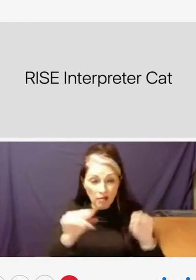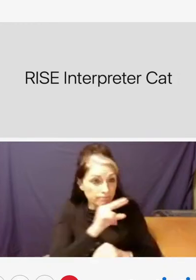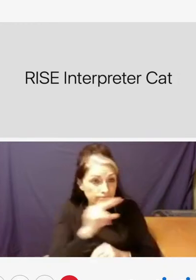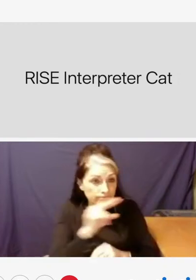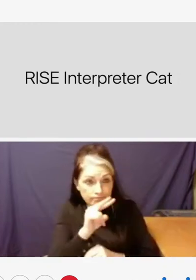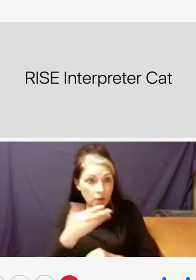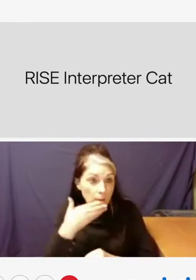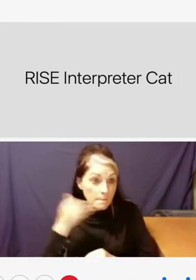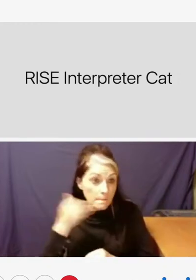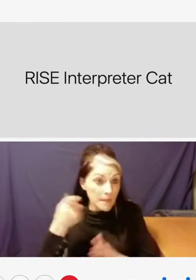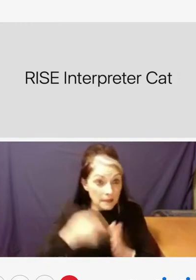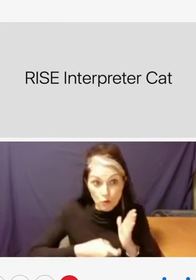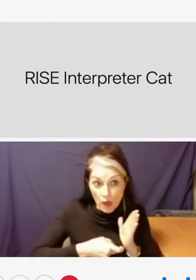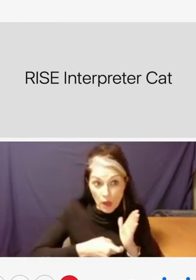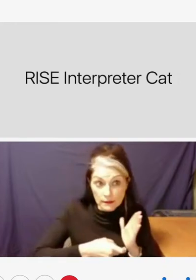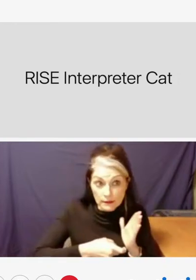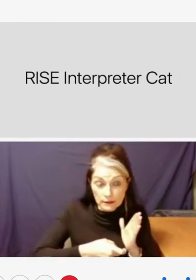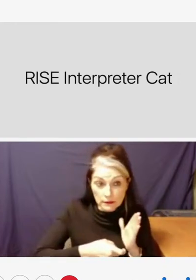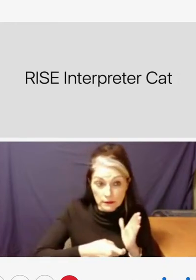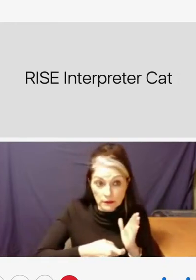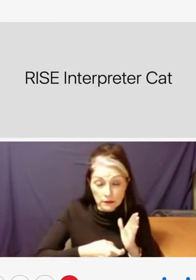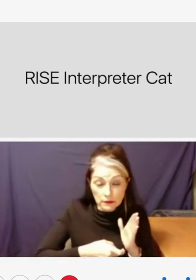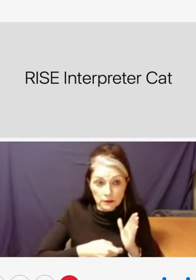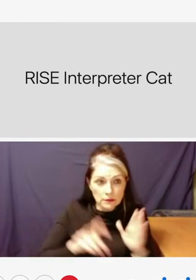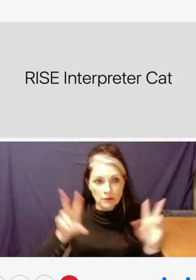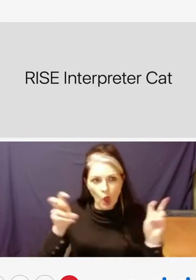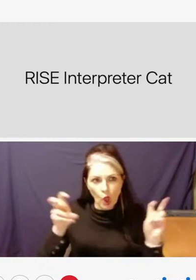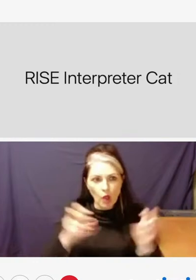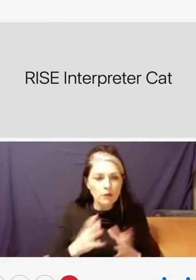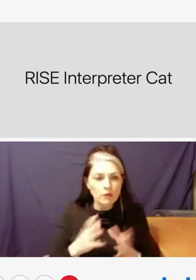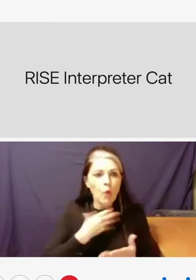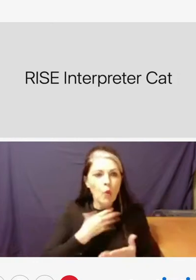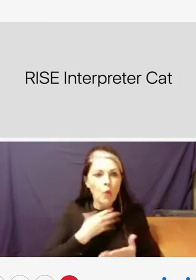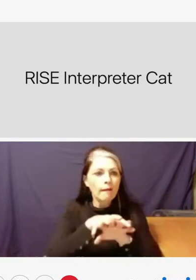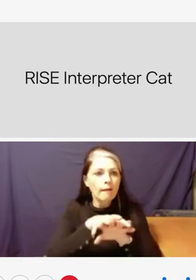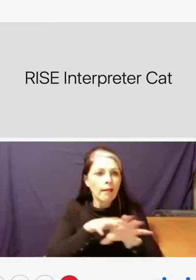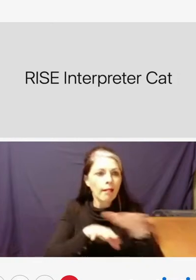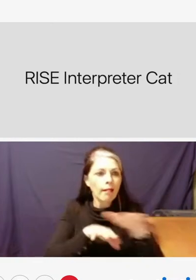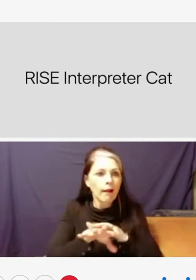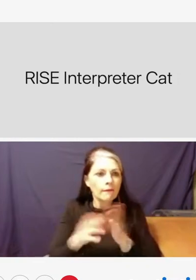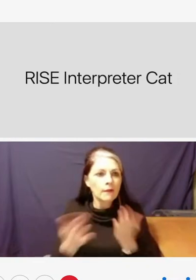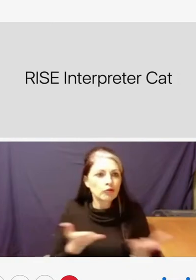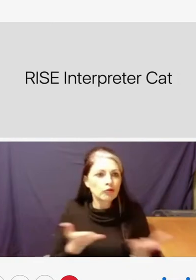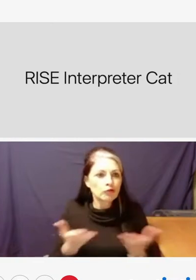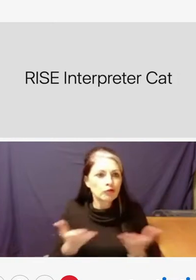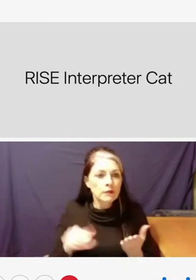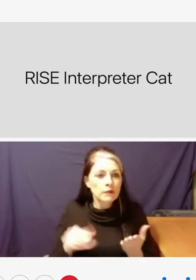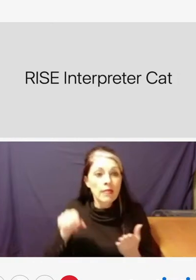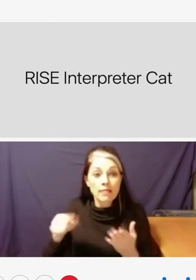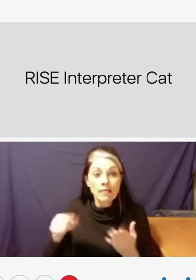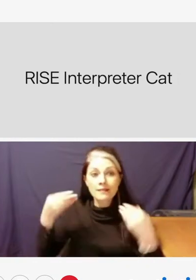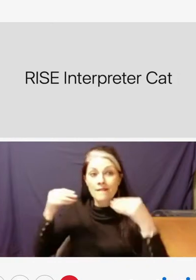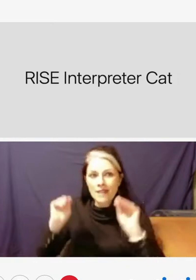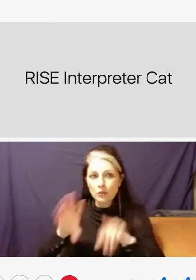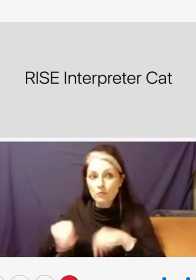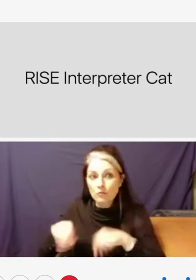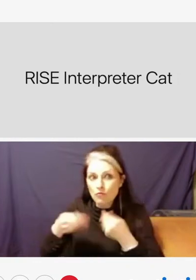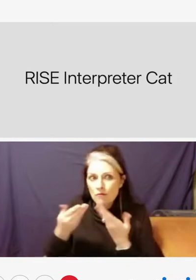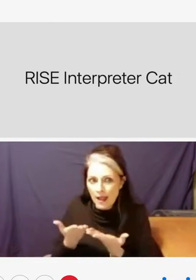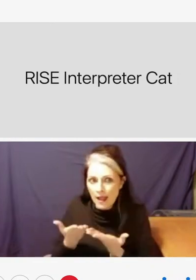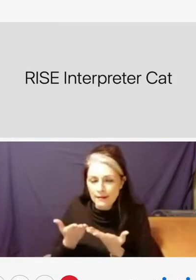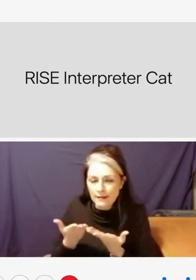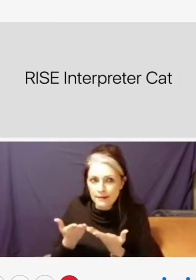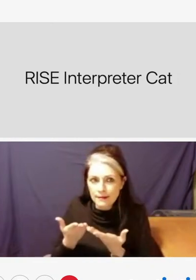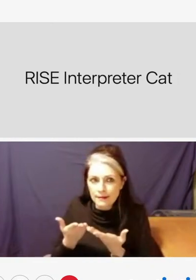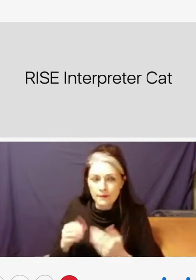know white glove service I think that the vendor cge one does provide that uh and so uh however